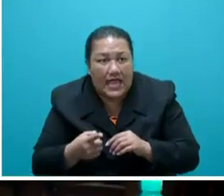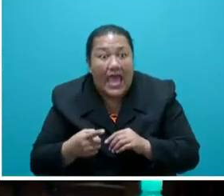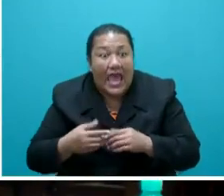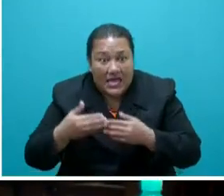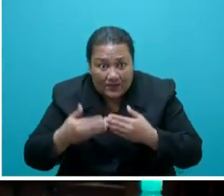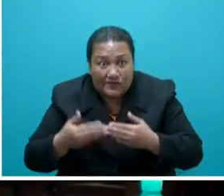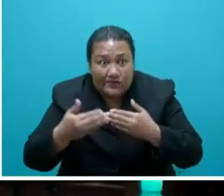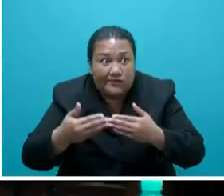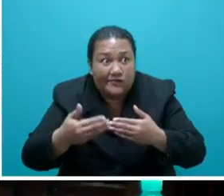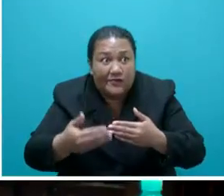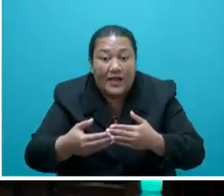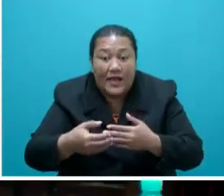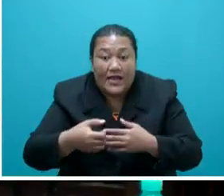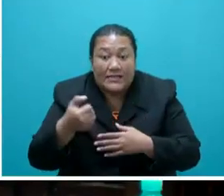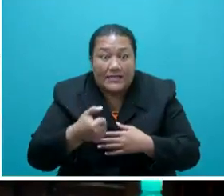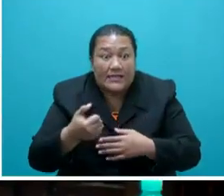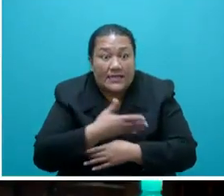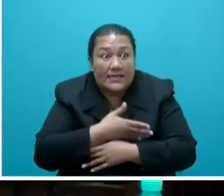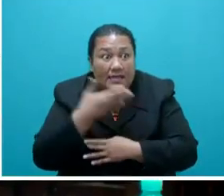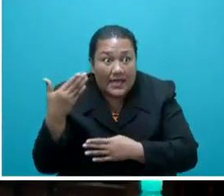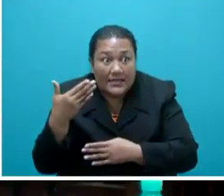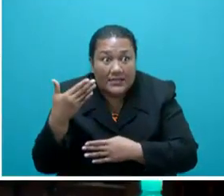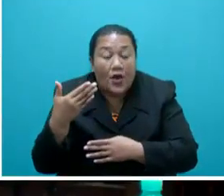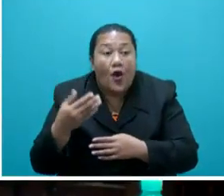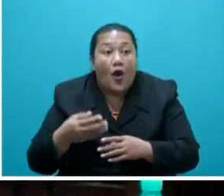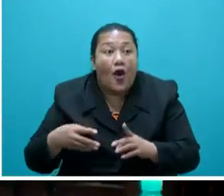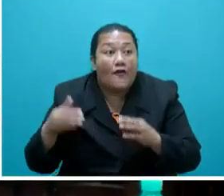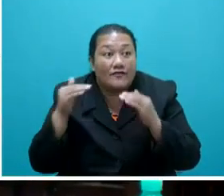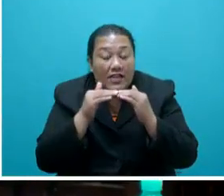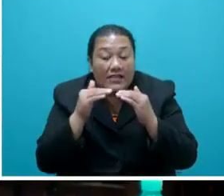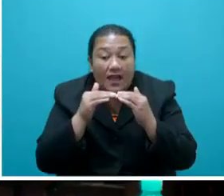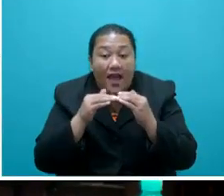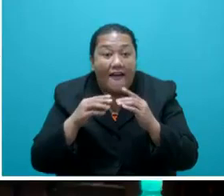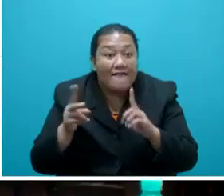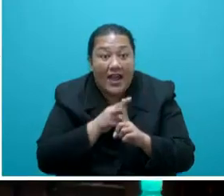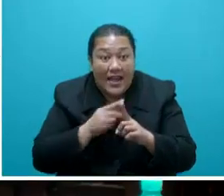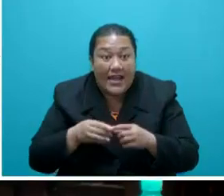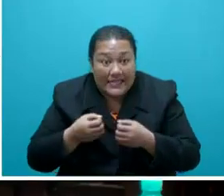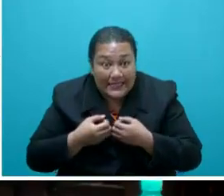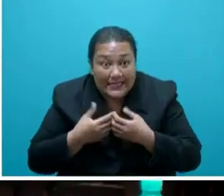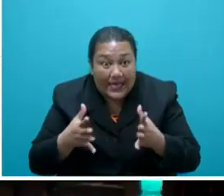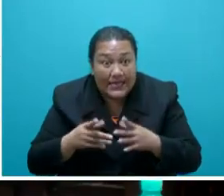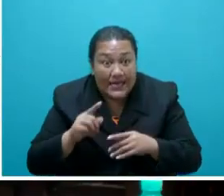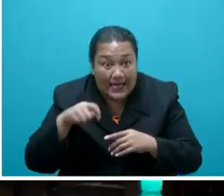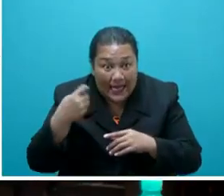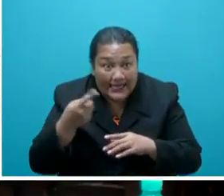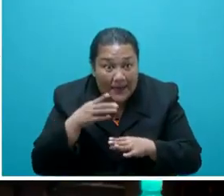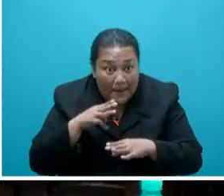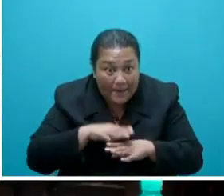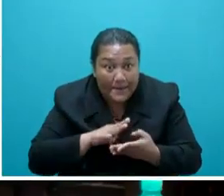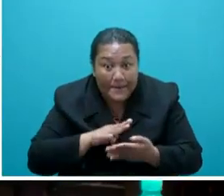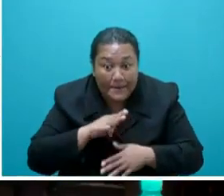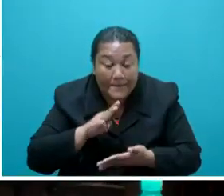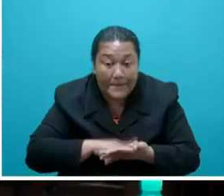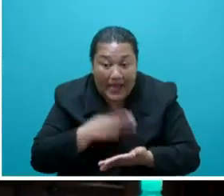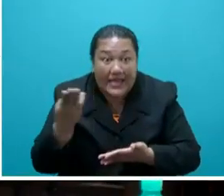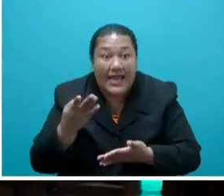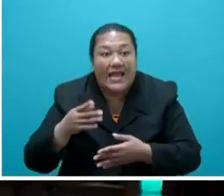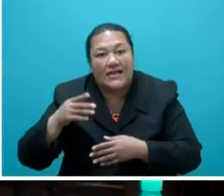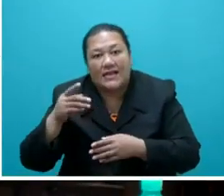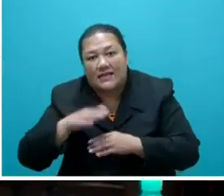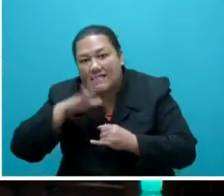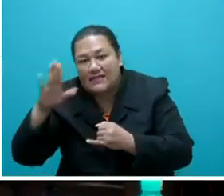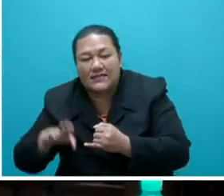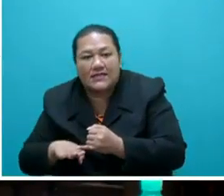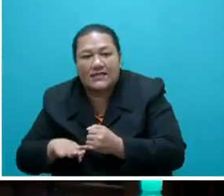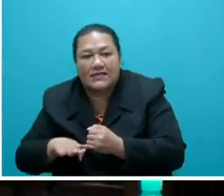16 days of activism on gender-based violence, beginning next Monday until 10th December. For those 16 days, let's try